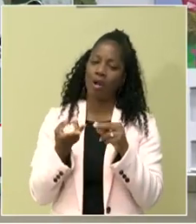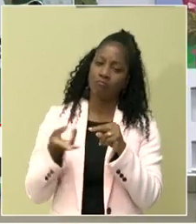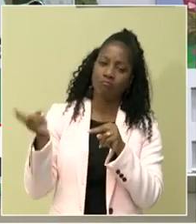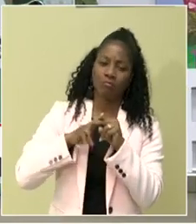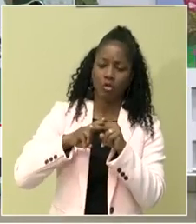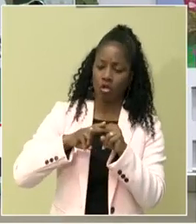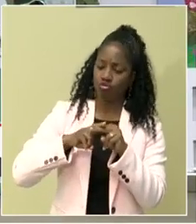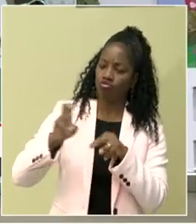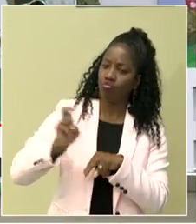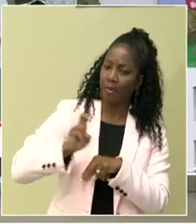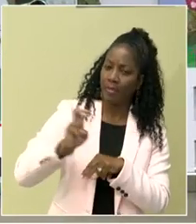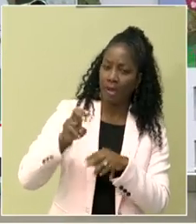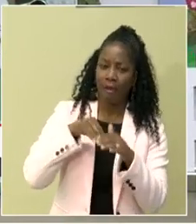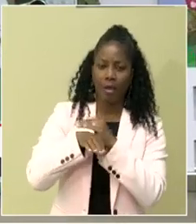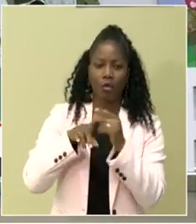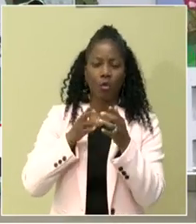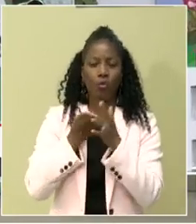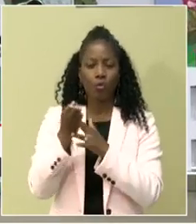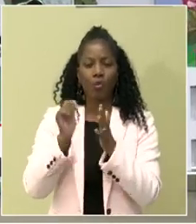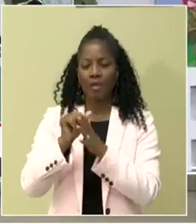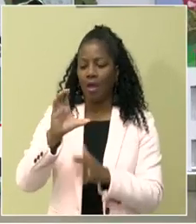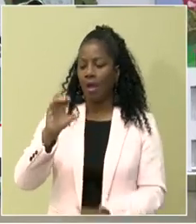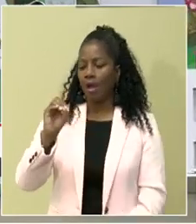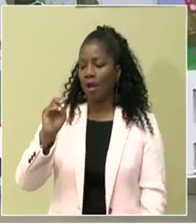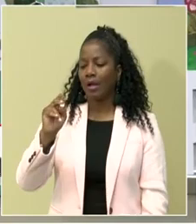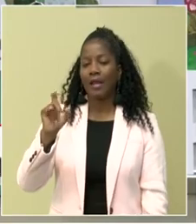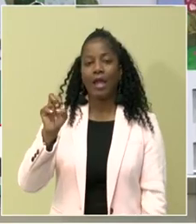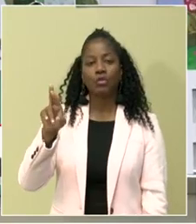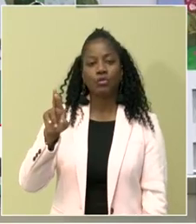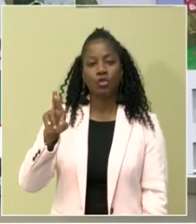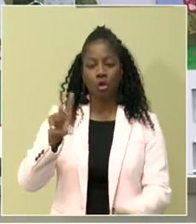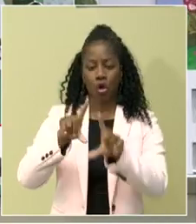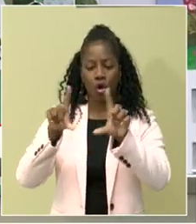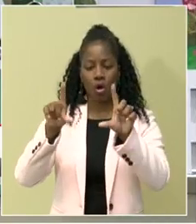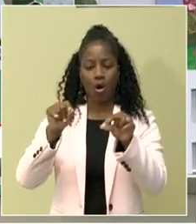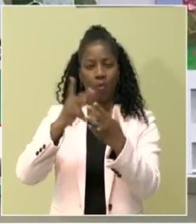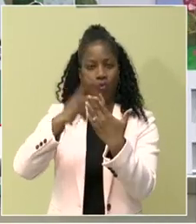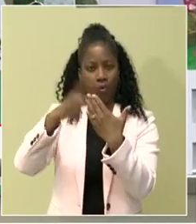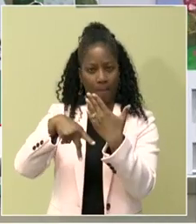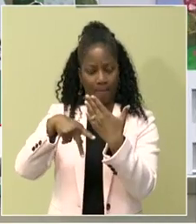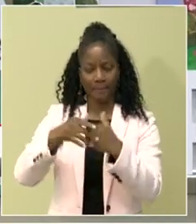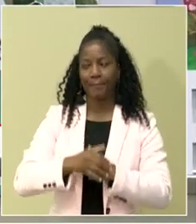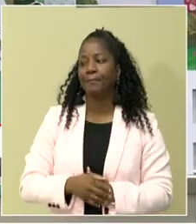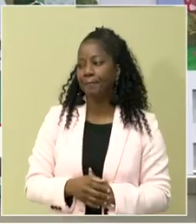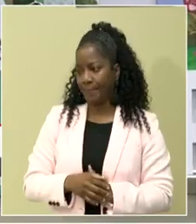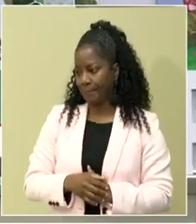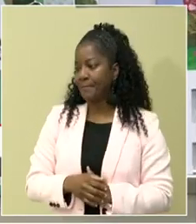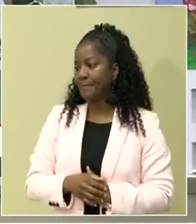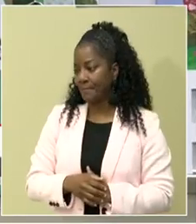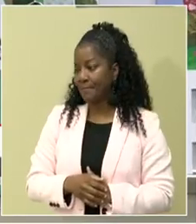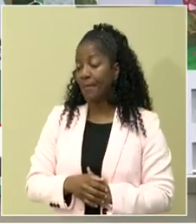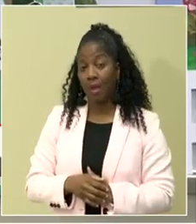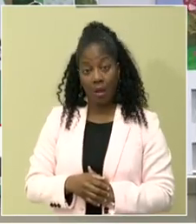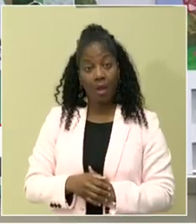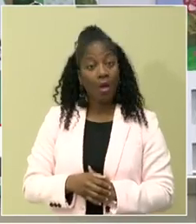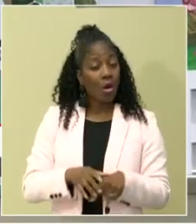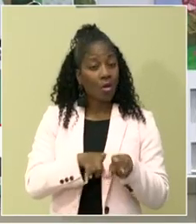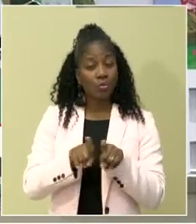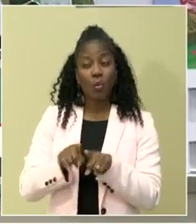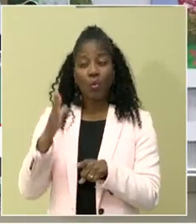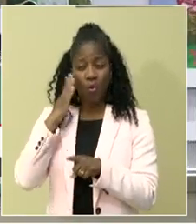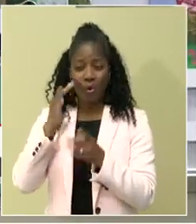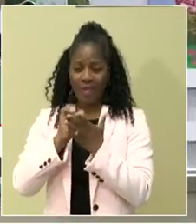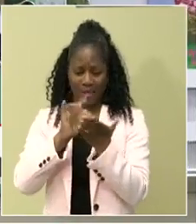transportation access through our Connector Card program. We also know, as I mentioned, that the tablets have